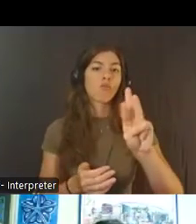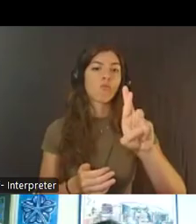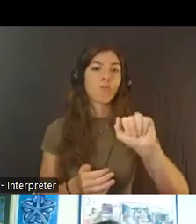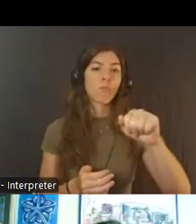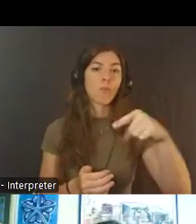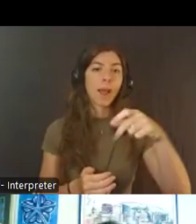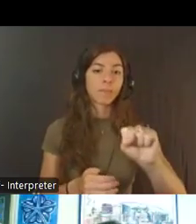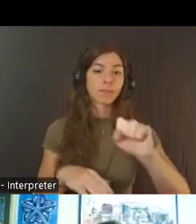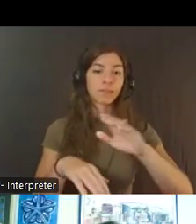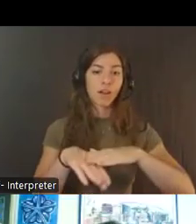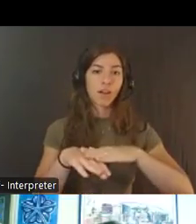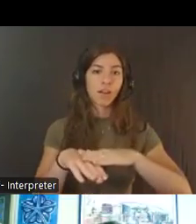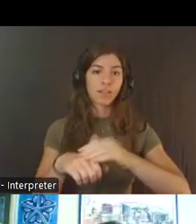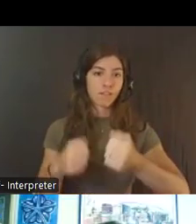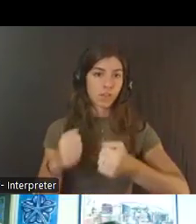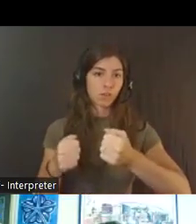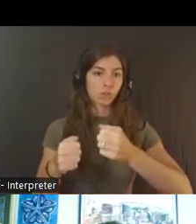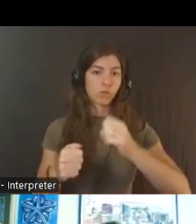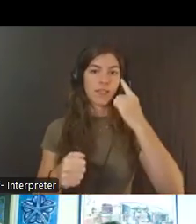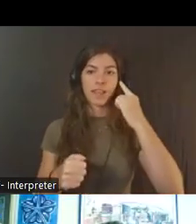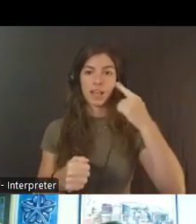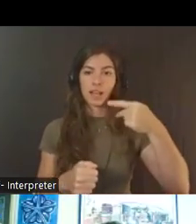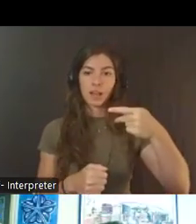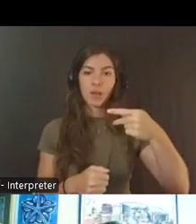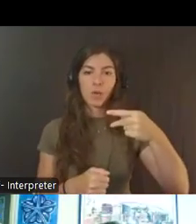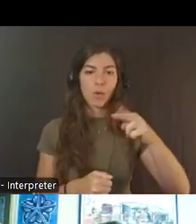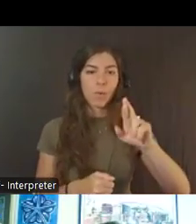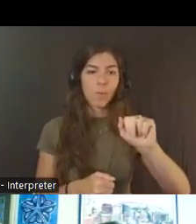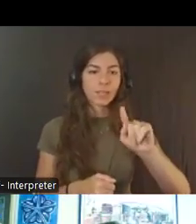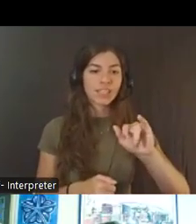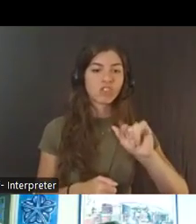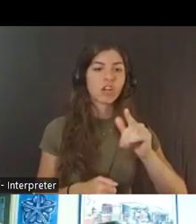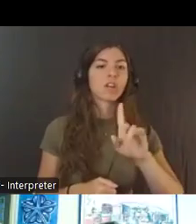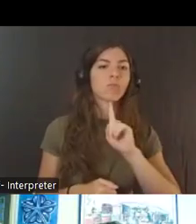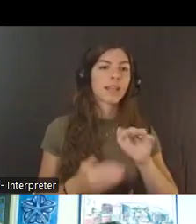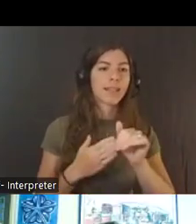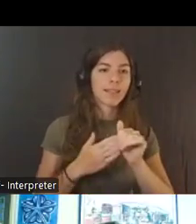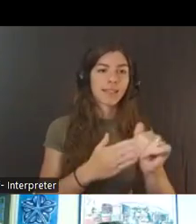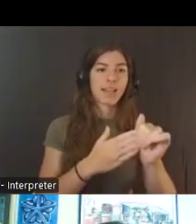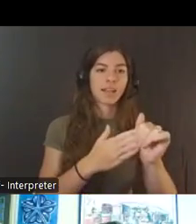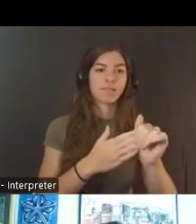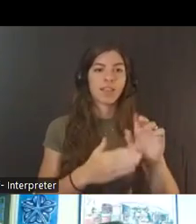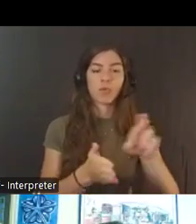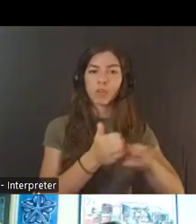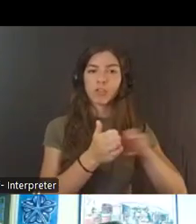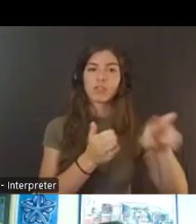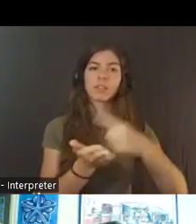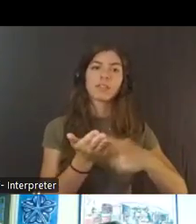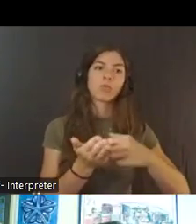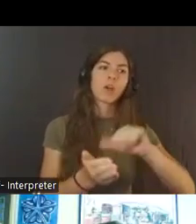So Prathíksha has really led on a lot of research and talking to other vehicle maintenance folks in other